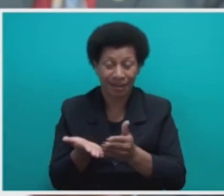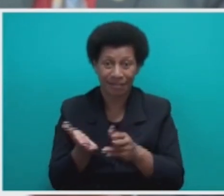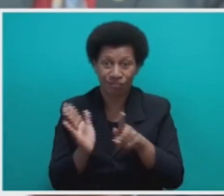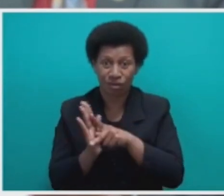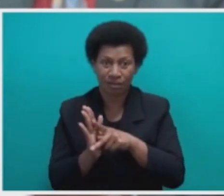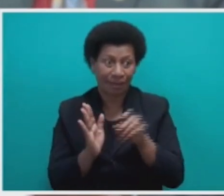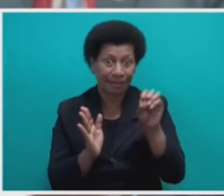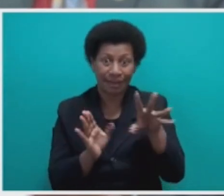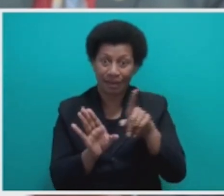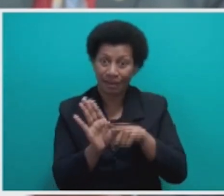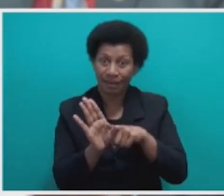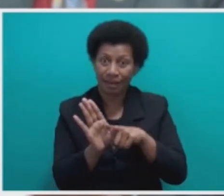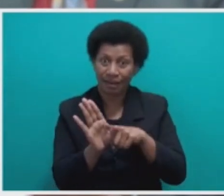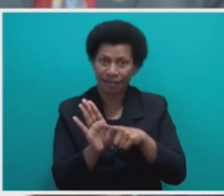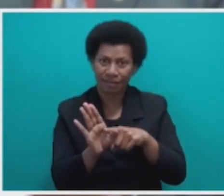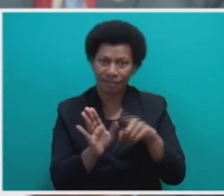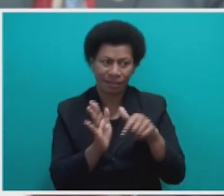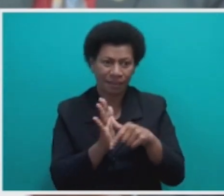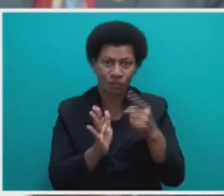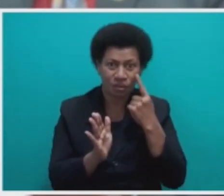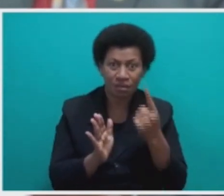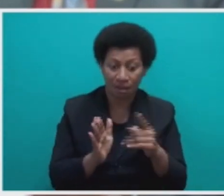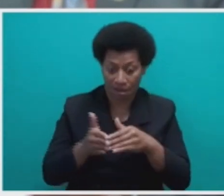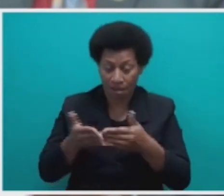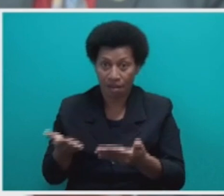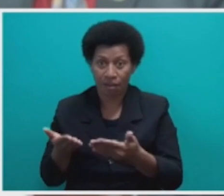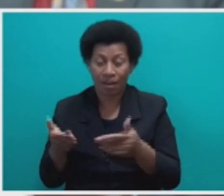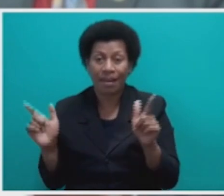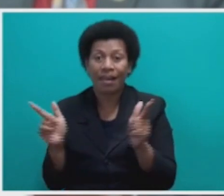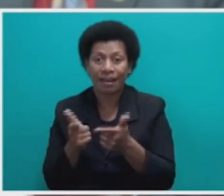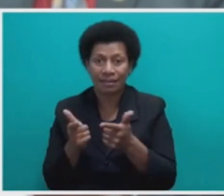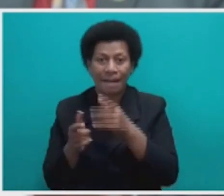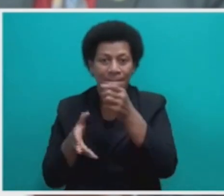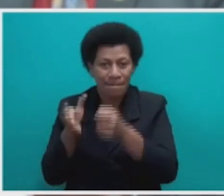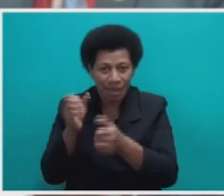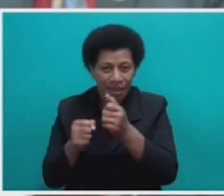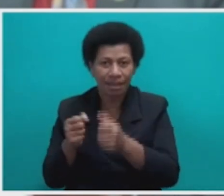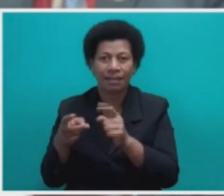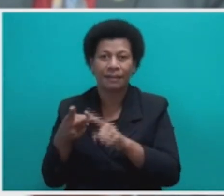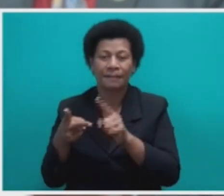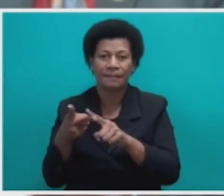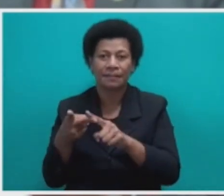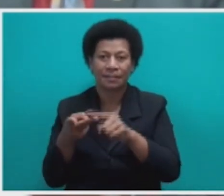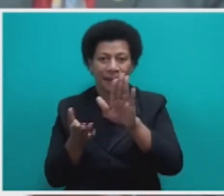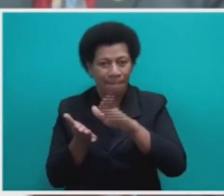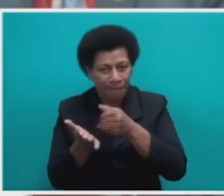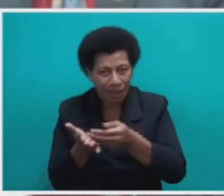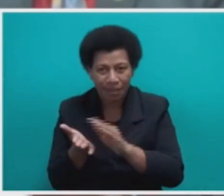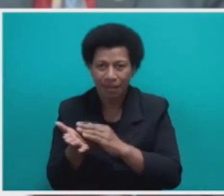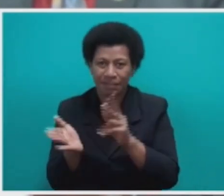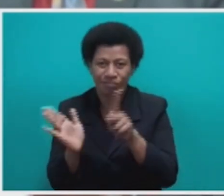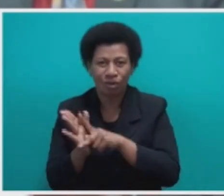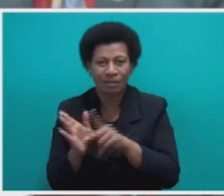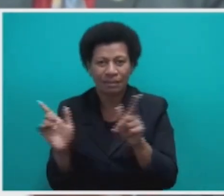period ended, and you now see a reduction in the price of milk products or dairy products generally. And